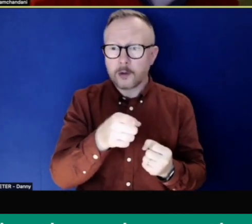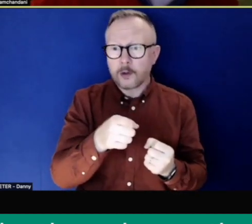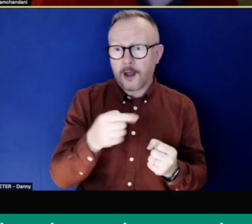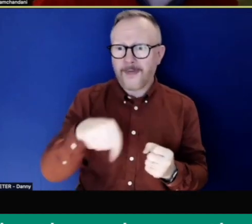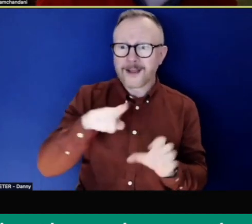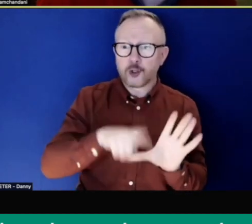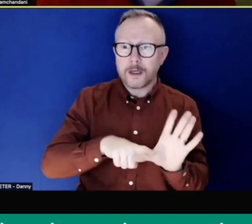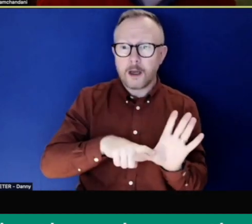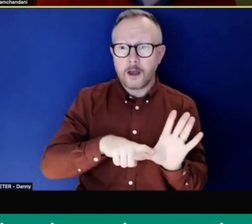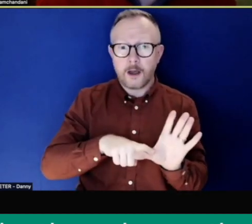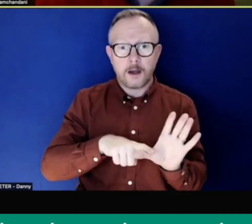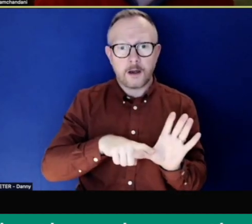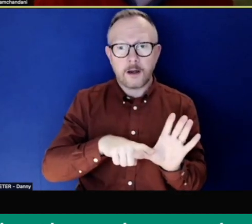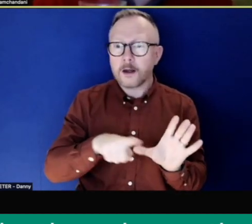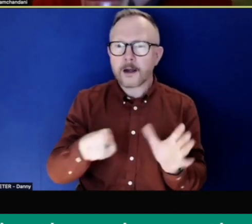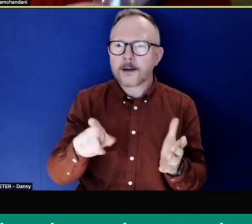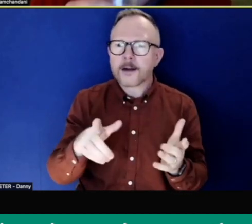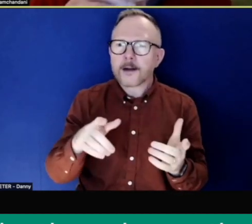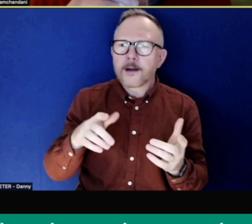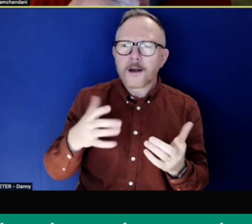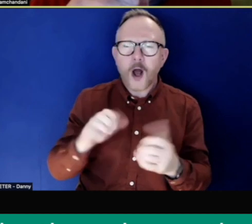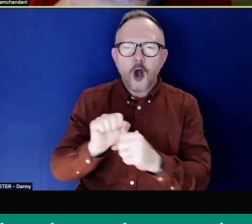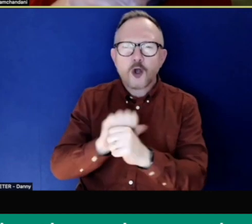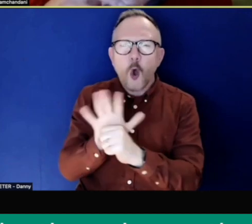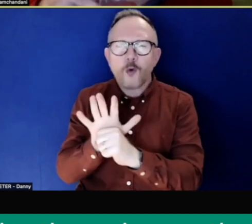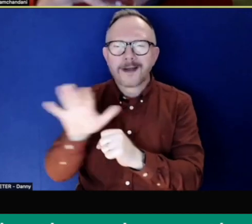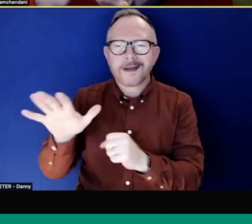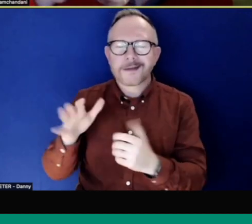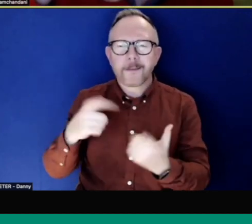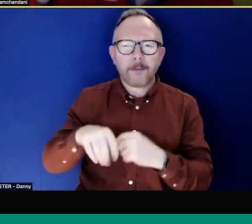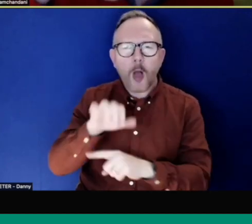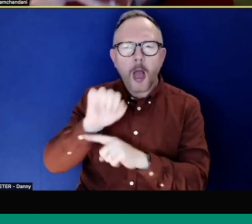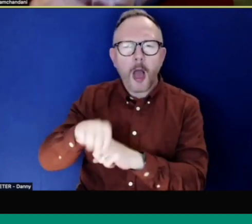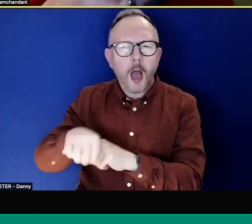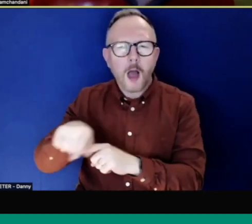think, came out a bit under the radar, partly because we were still in the middle of a pandemic.